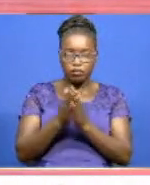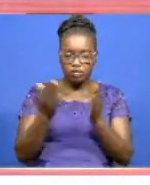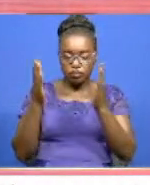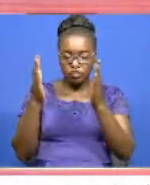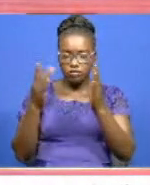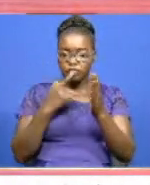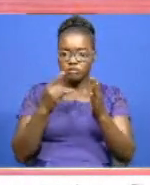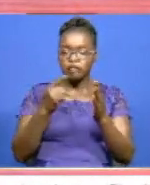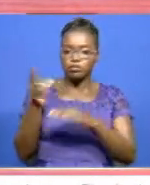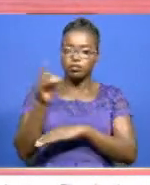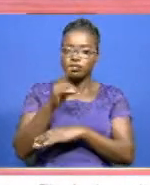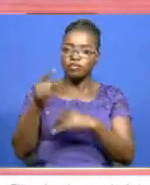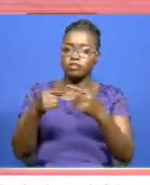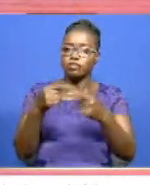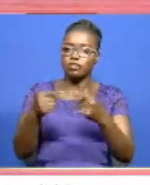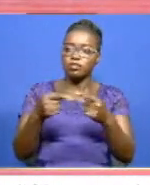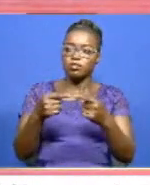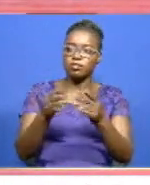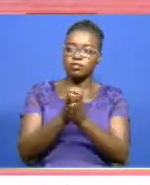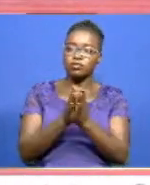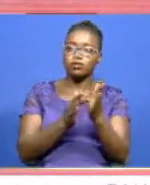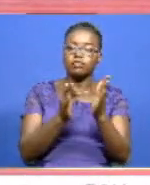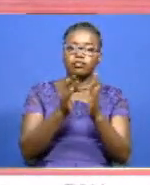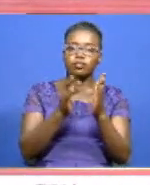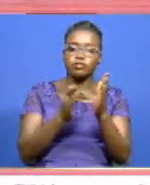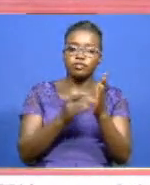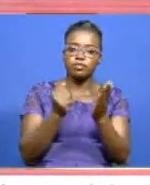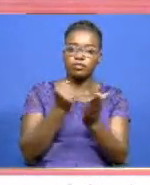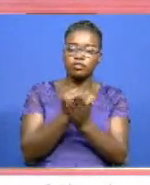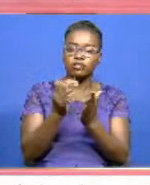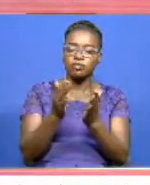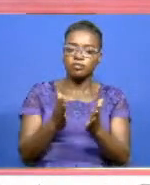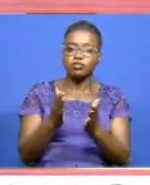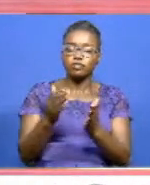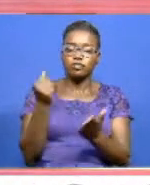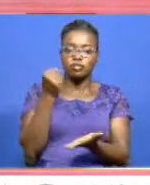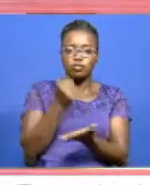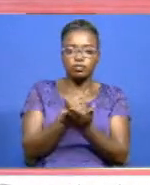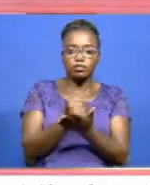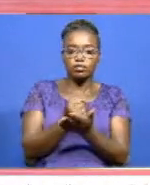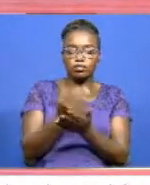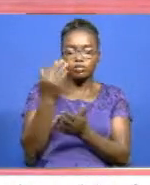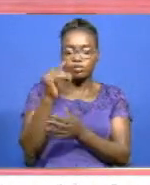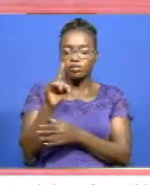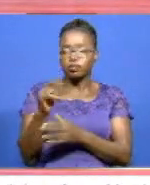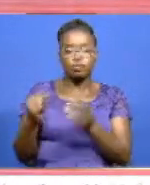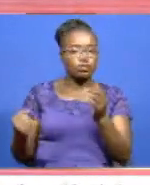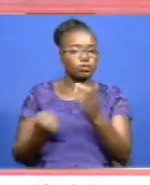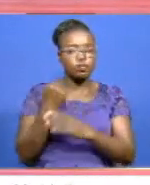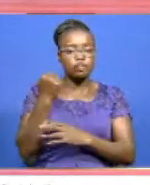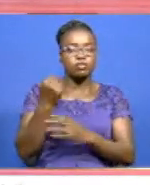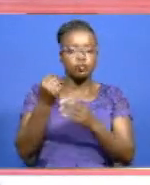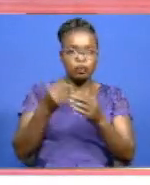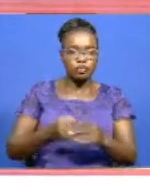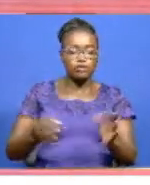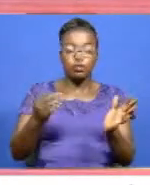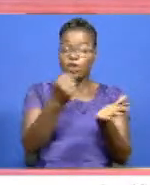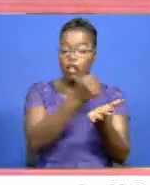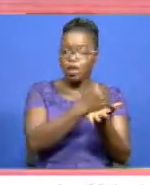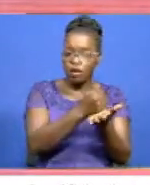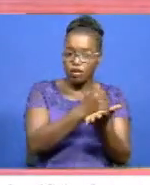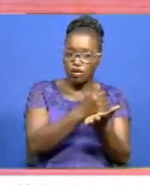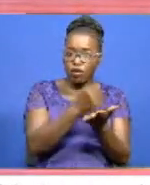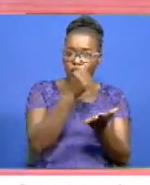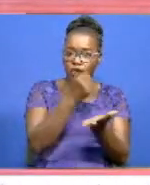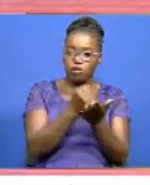of the operationalization of the Data Commissioner's office by one launching the official logo of the office